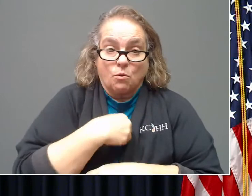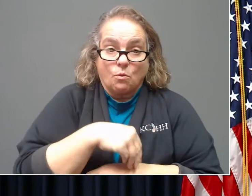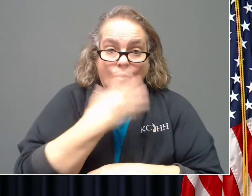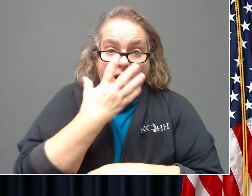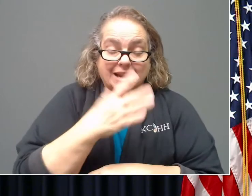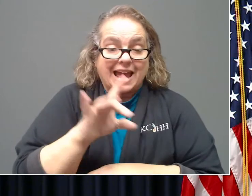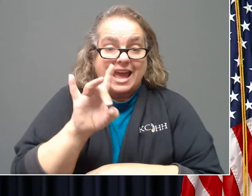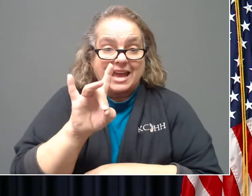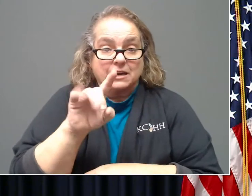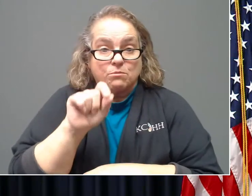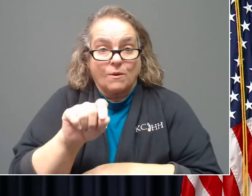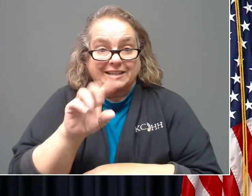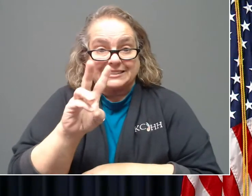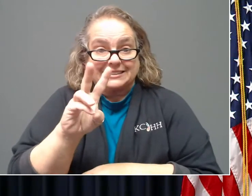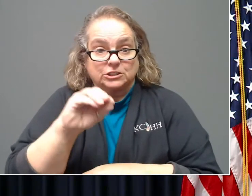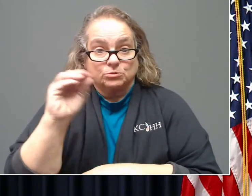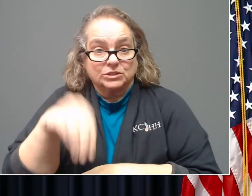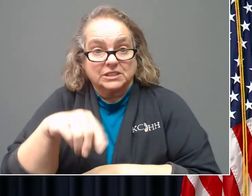8.6% black.